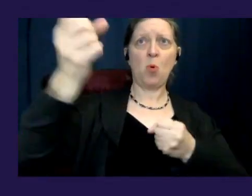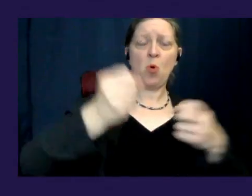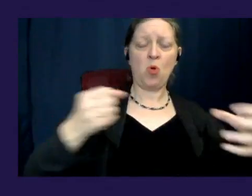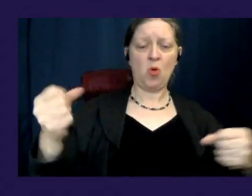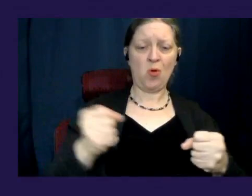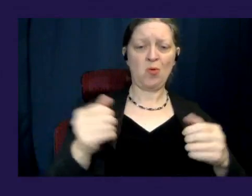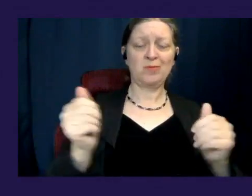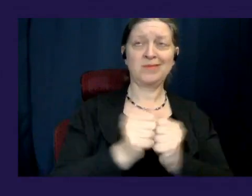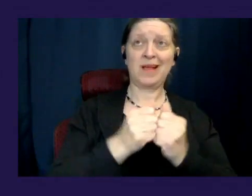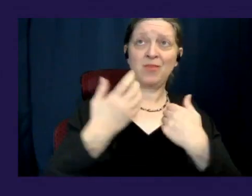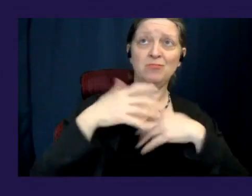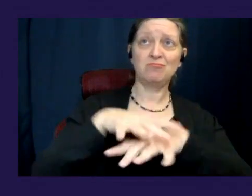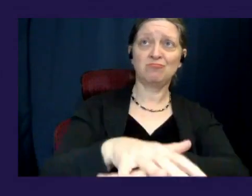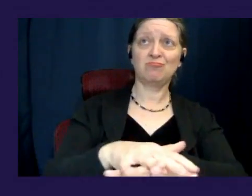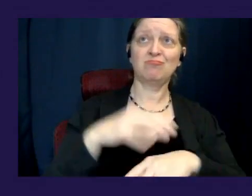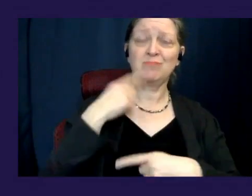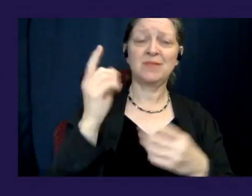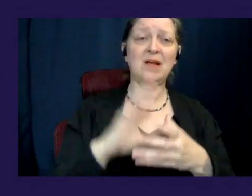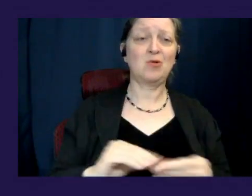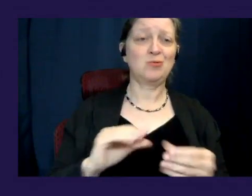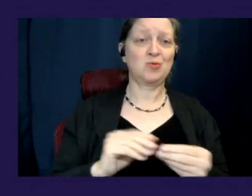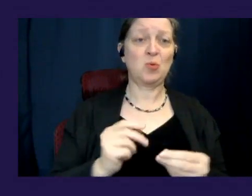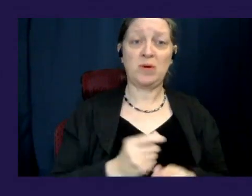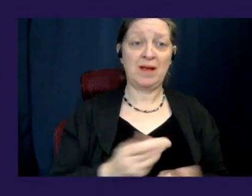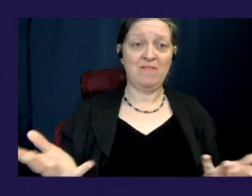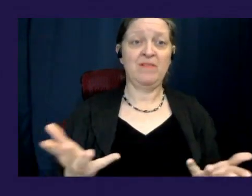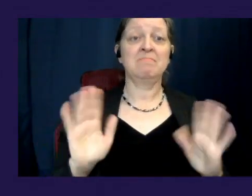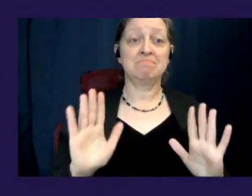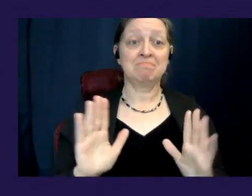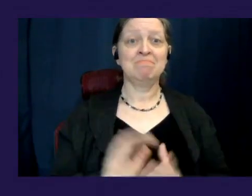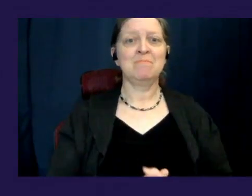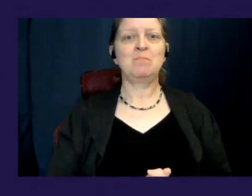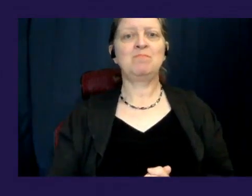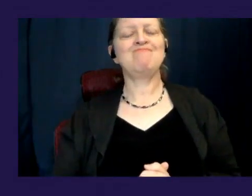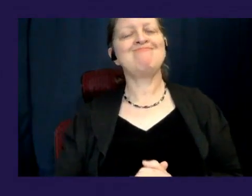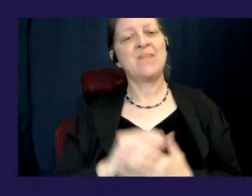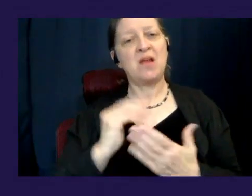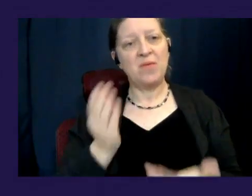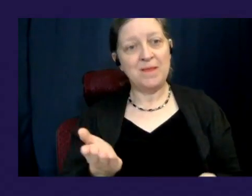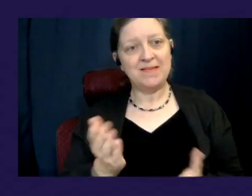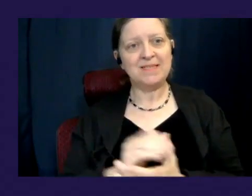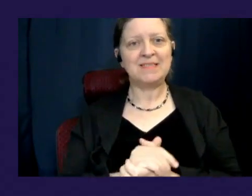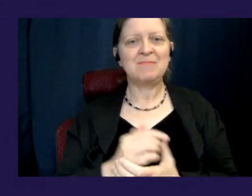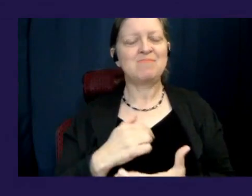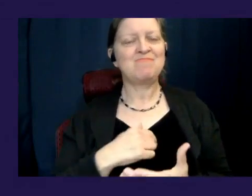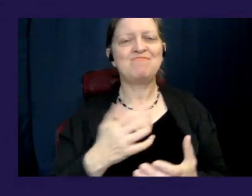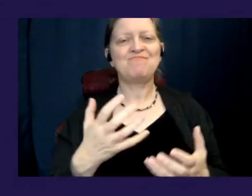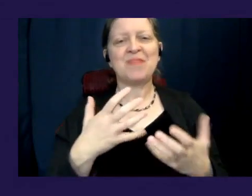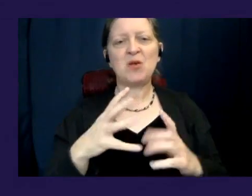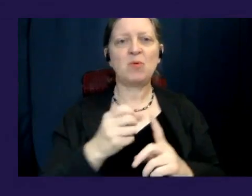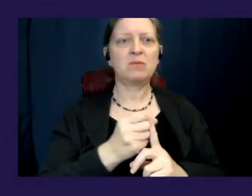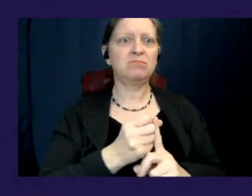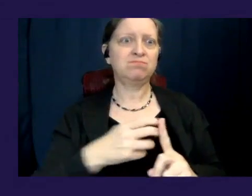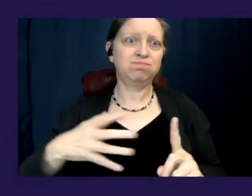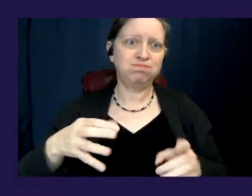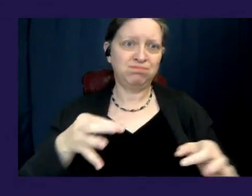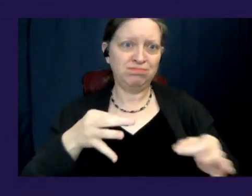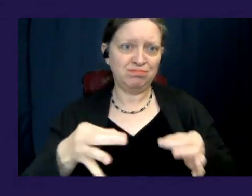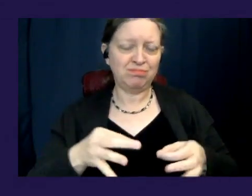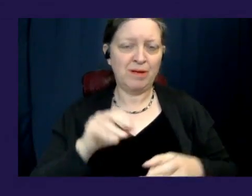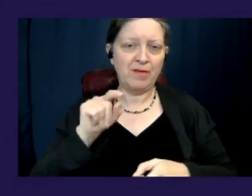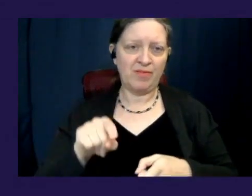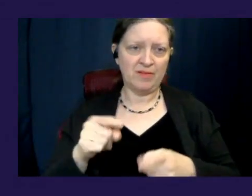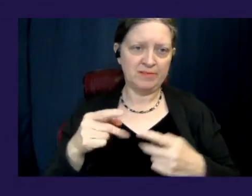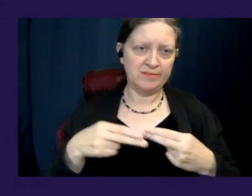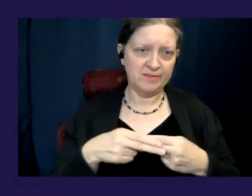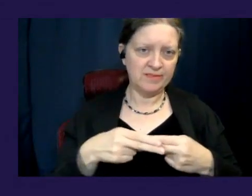story. Now, this is I won't dive into this deeply, but just to say that we have